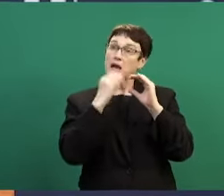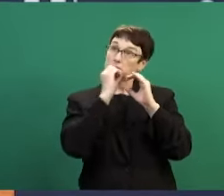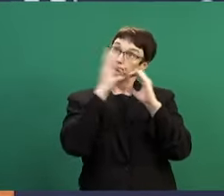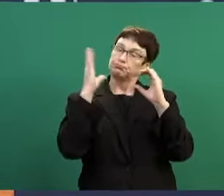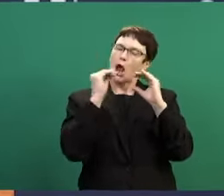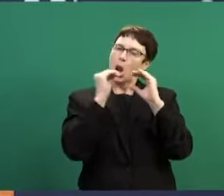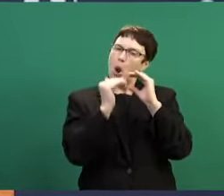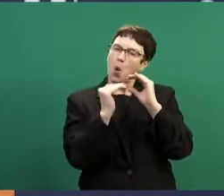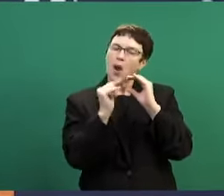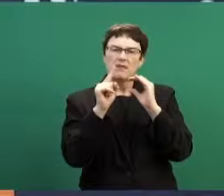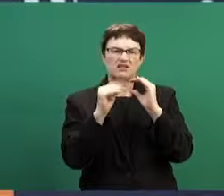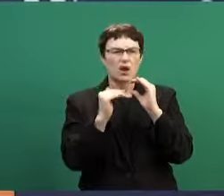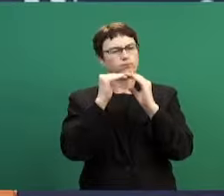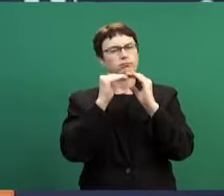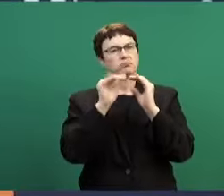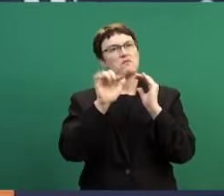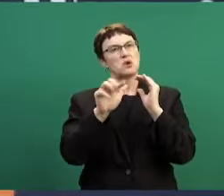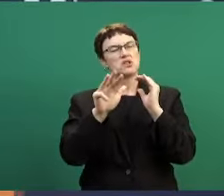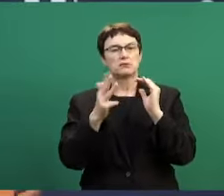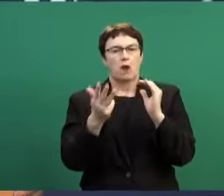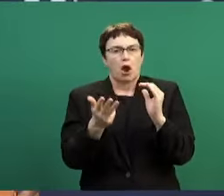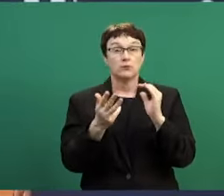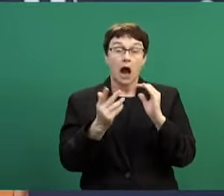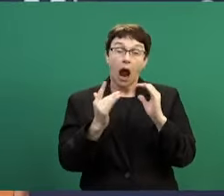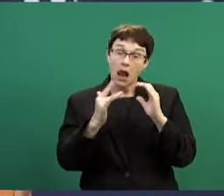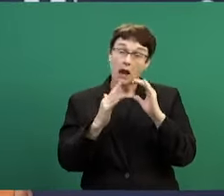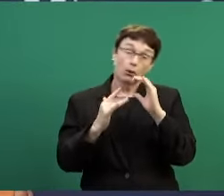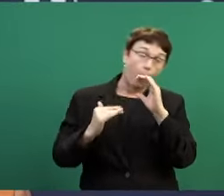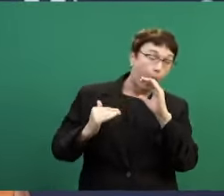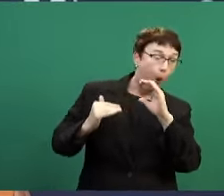Target, we expect that we will come back to target